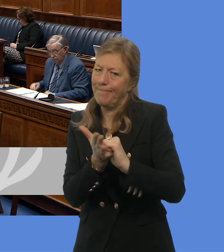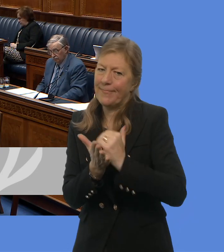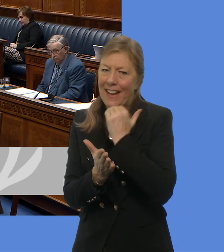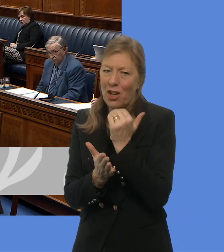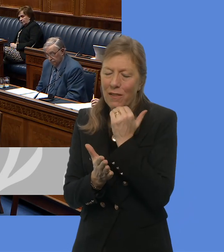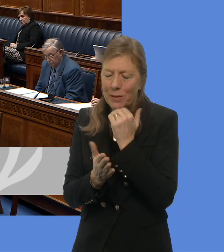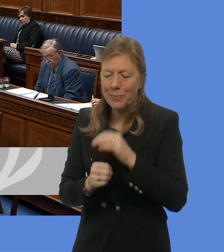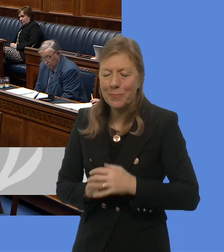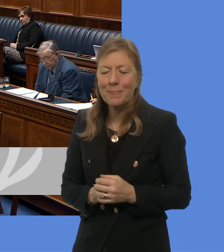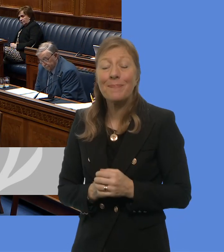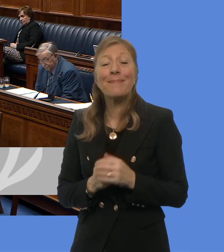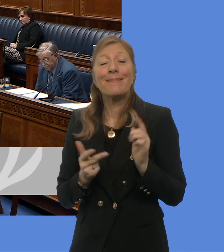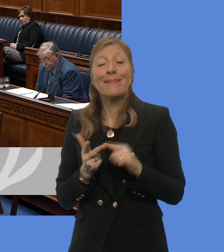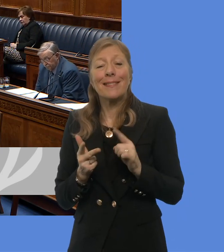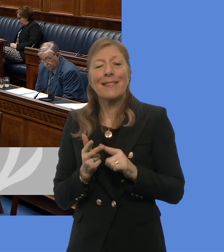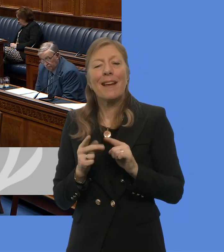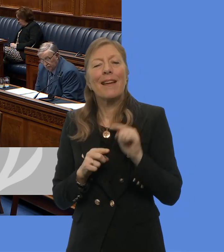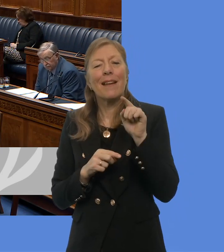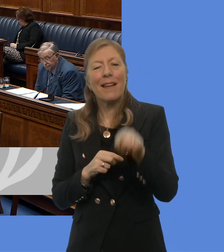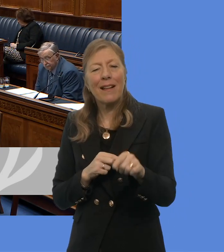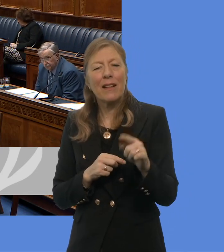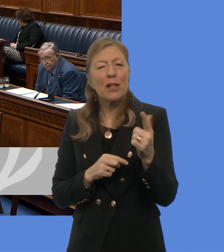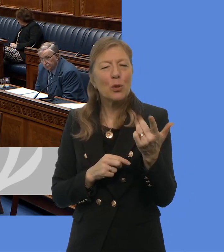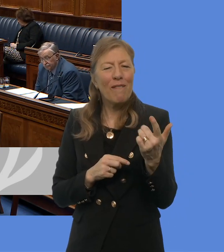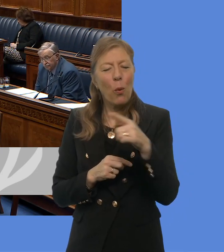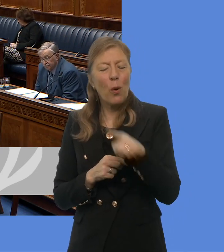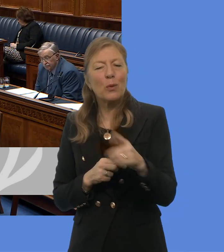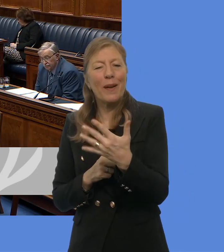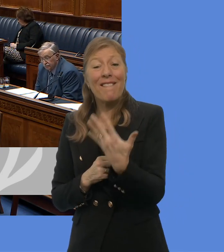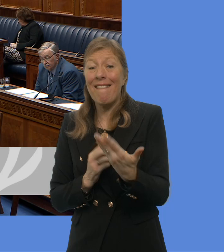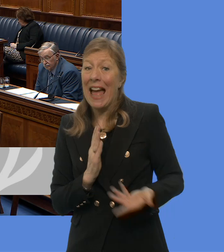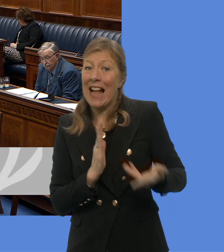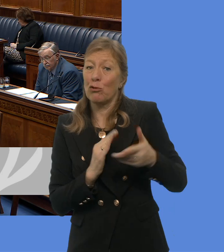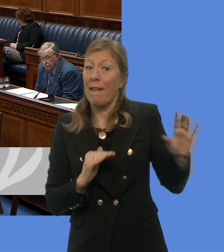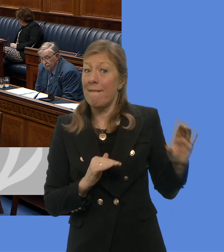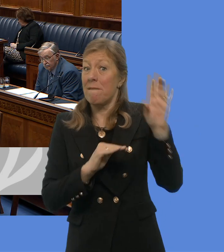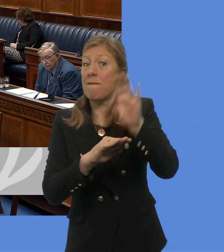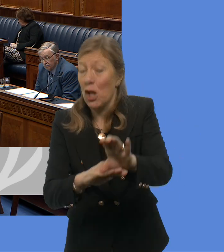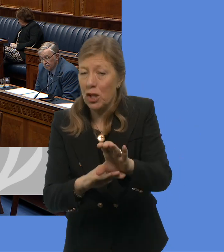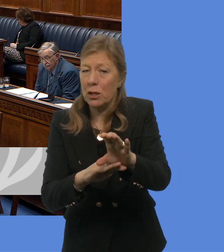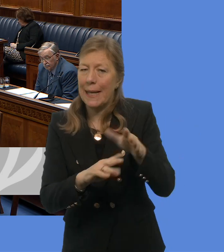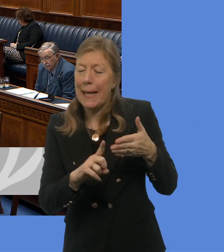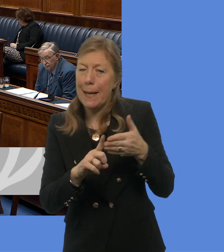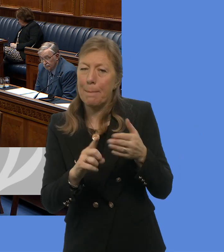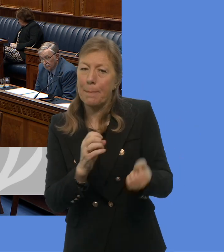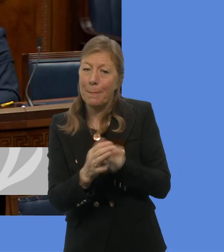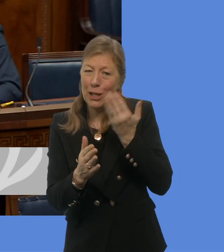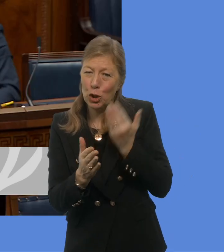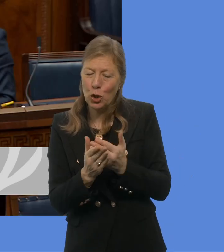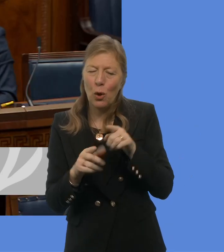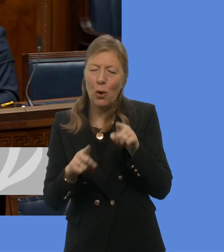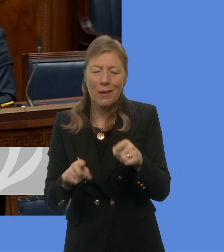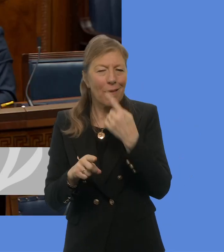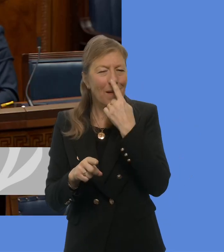in financial year 24-25. This is to help stabilise and to maintain independent sector provision.